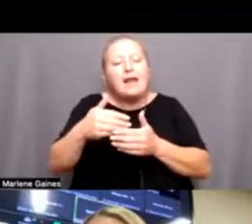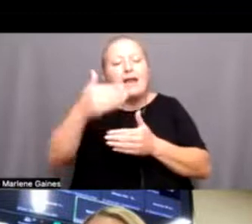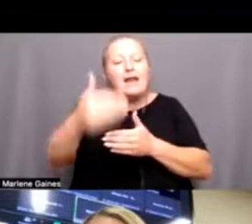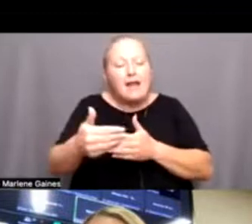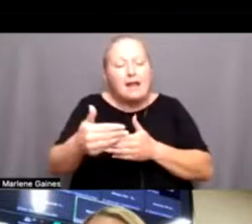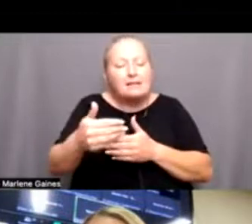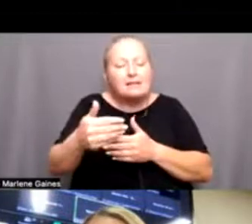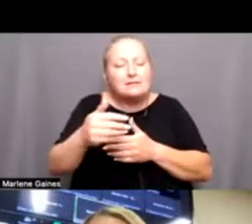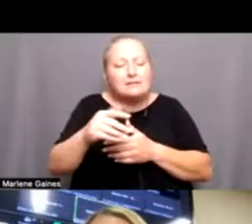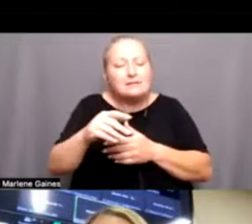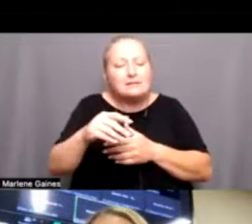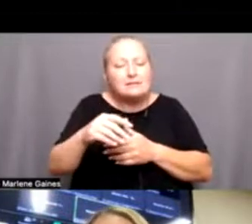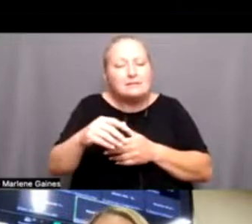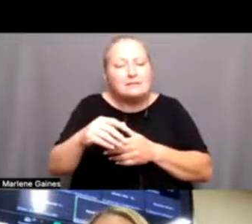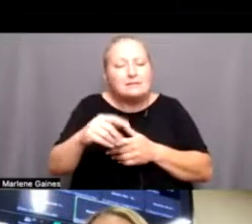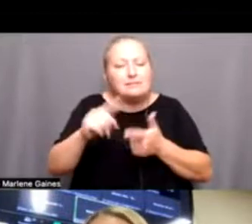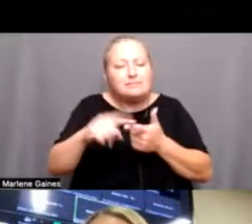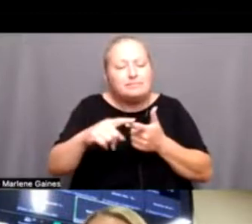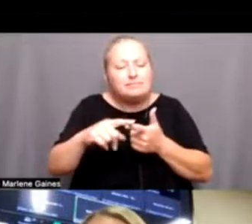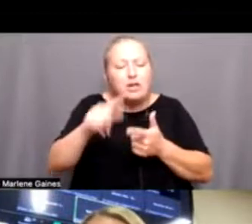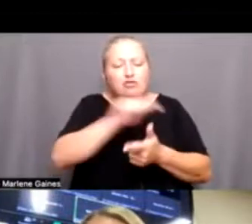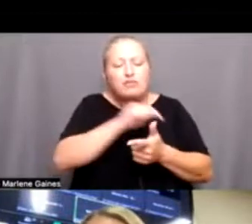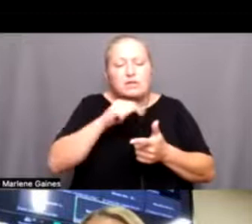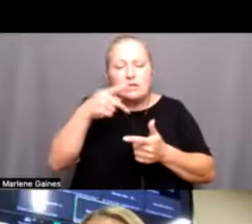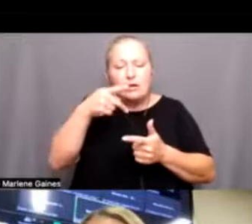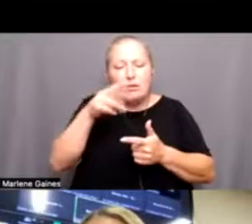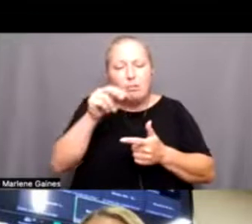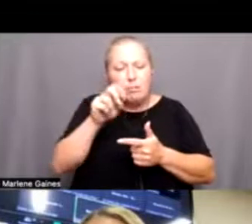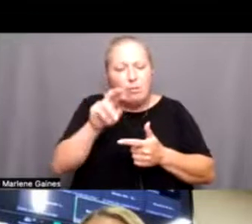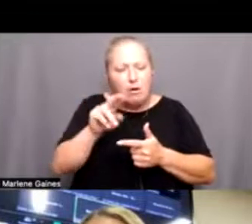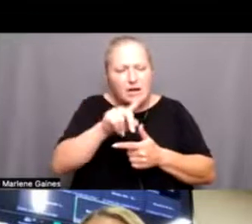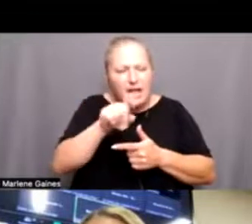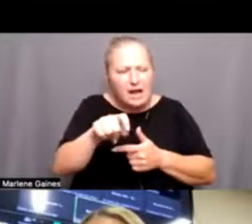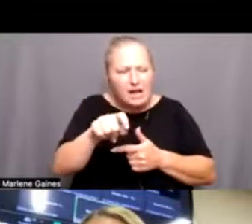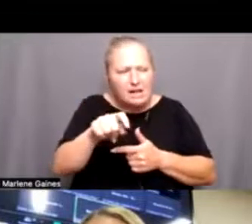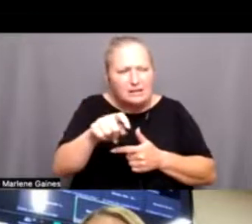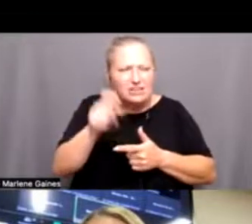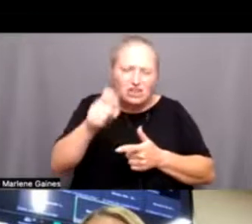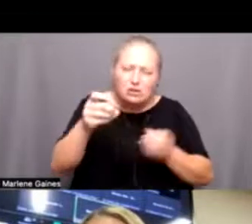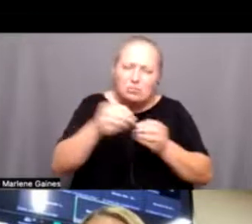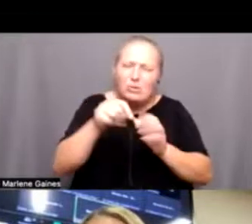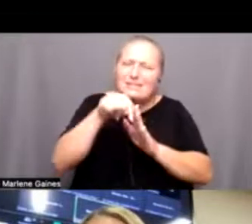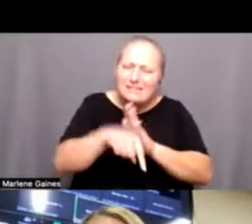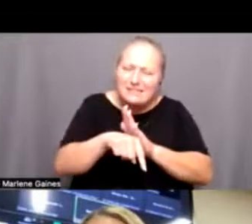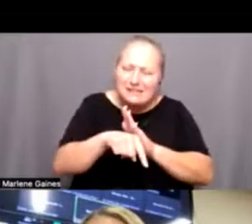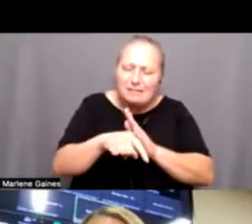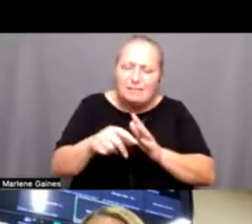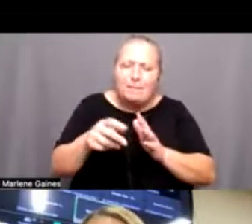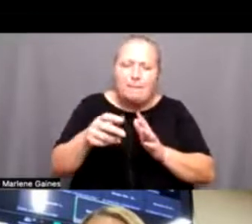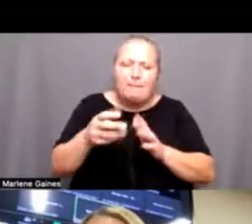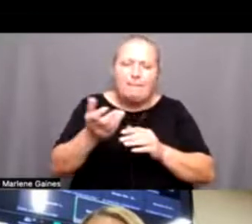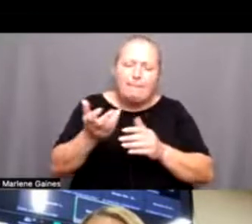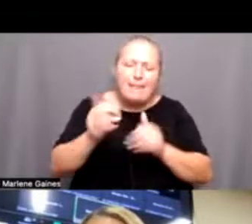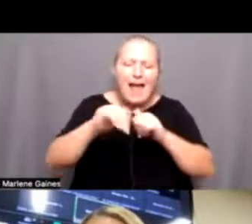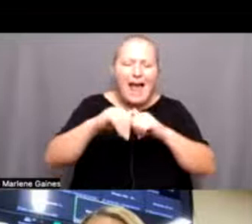thing was that Trustee Proctor asked, and I think it could have gone deeper, asking how are